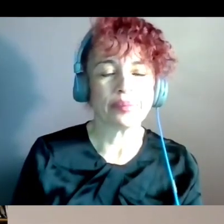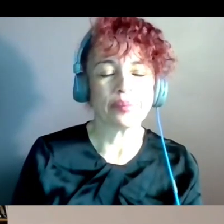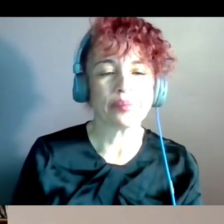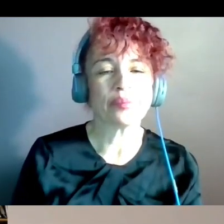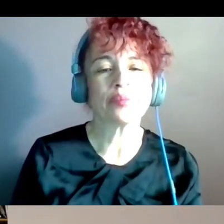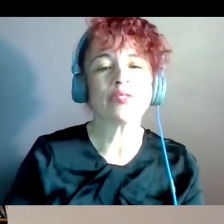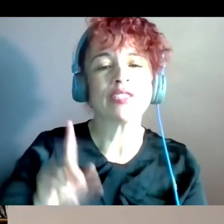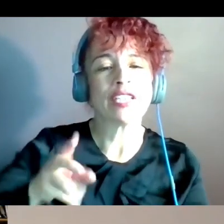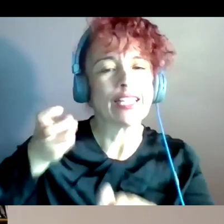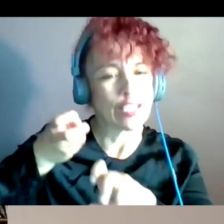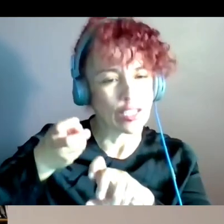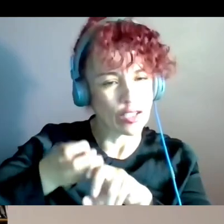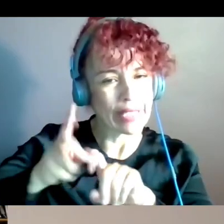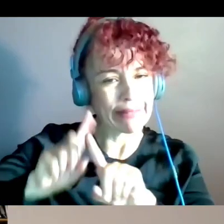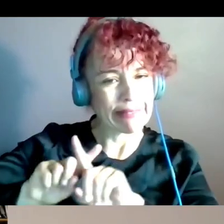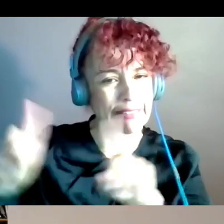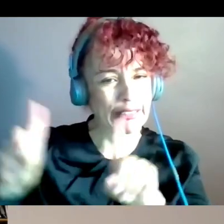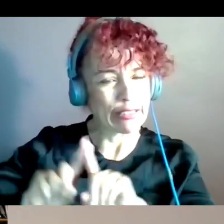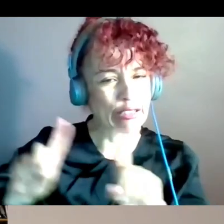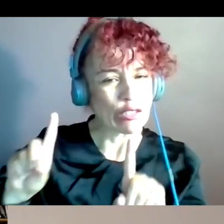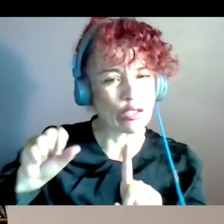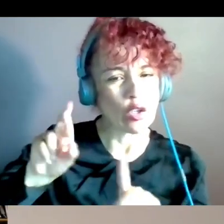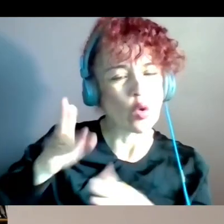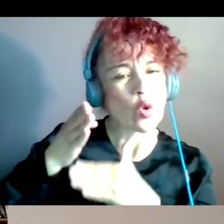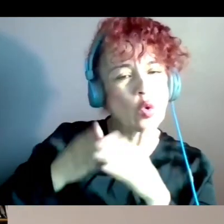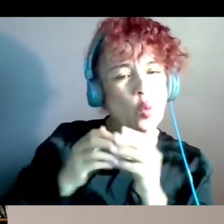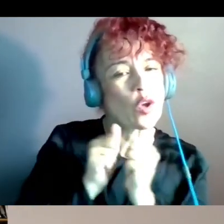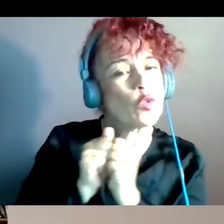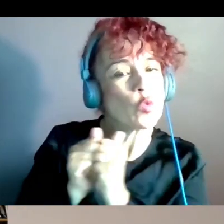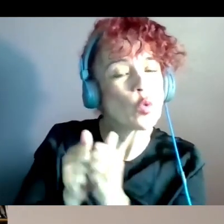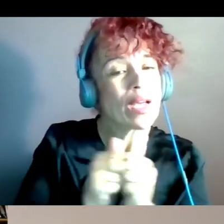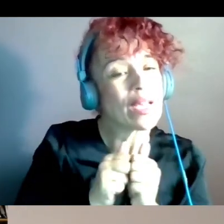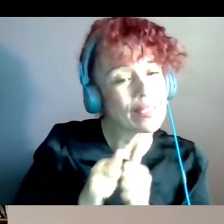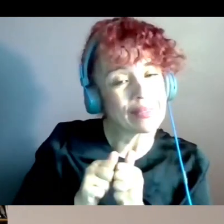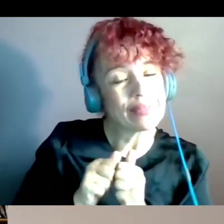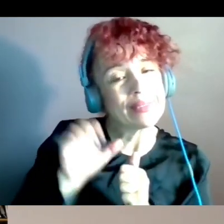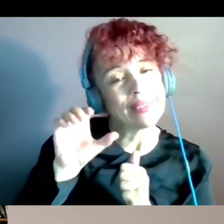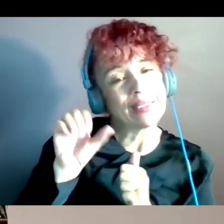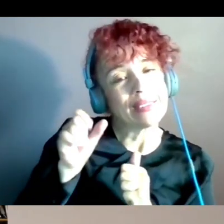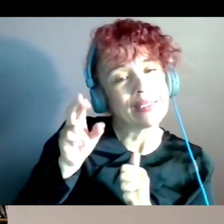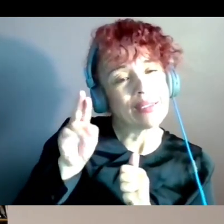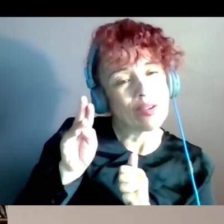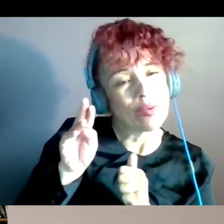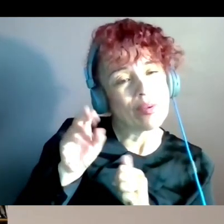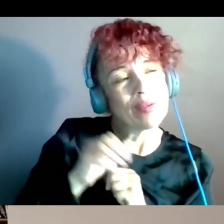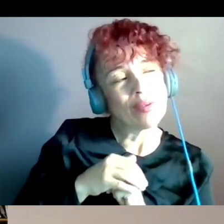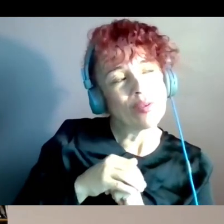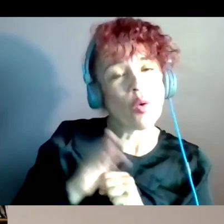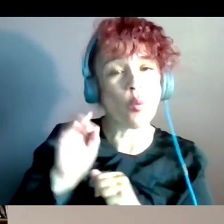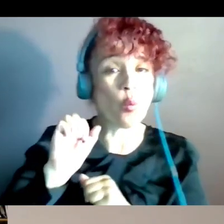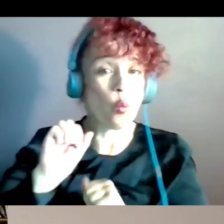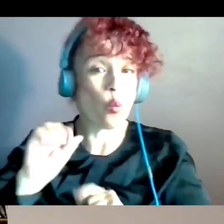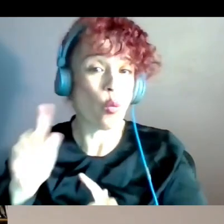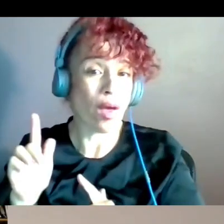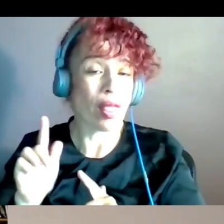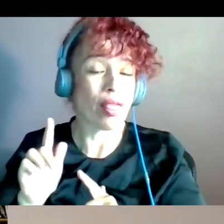That must be hard if you've got different hardnesses of wood together to carve them. Well, wood,